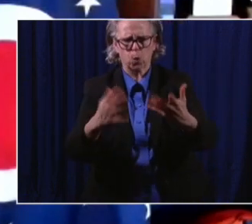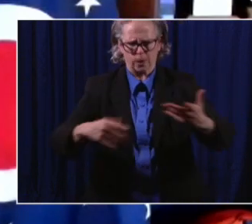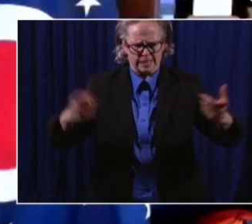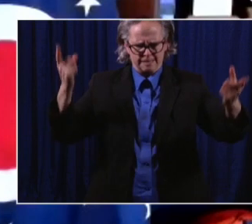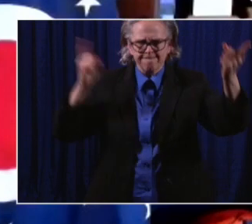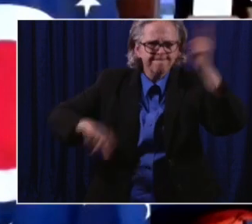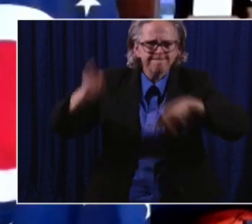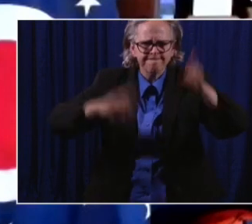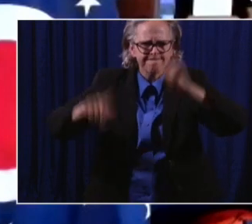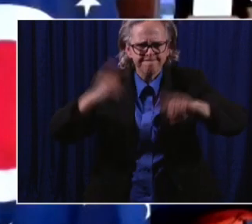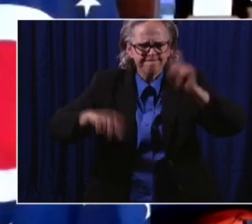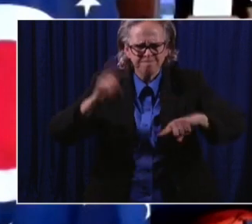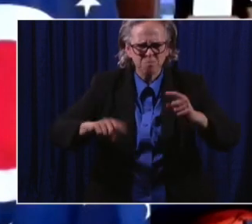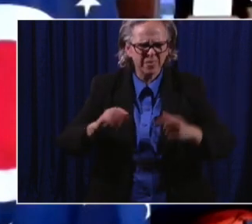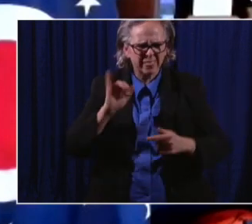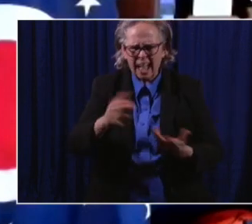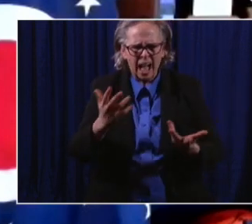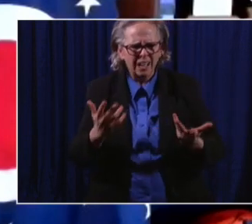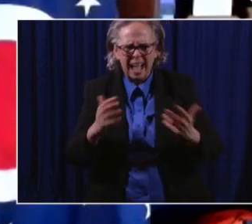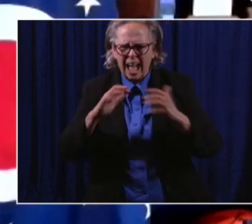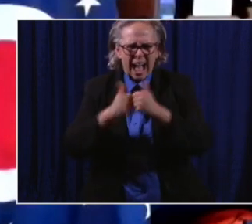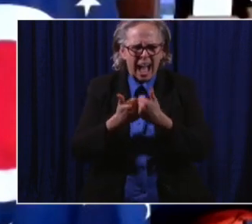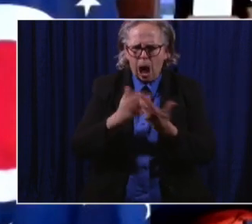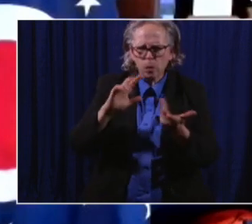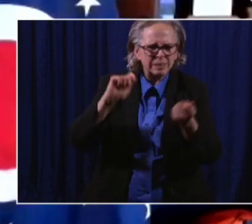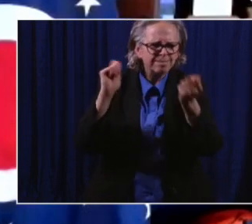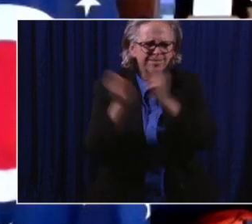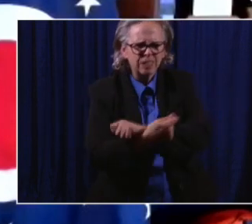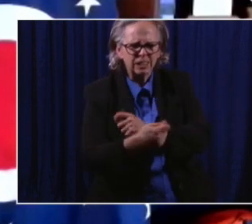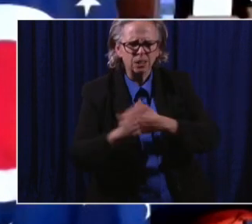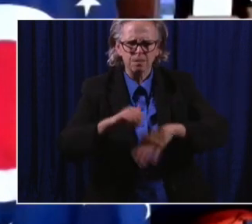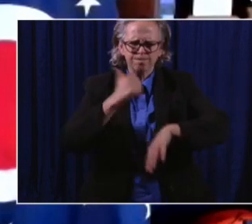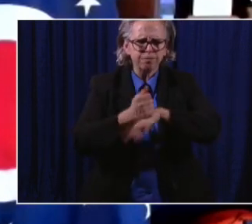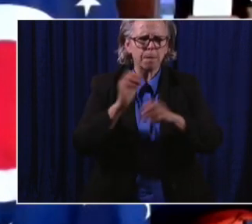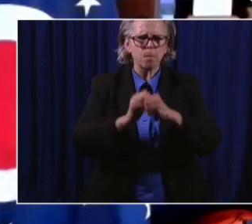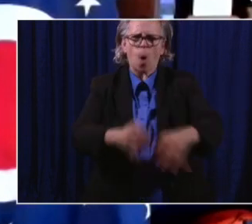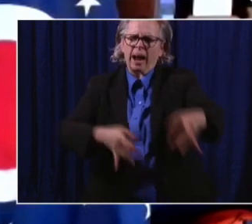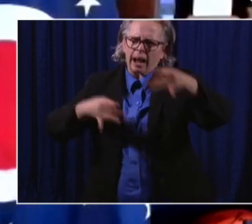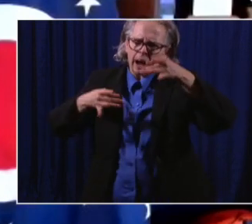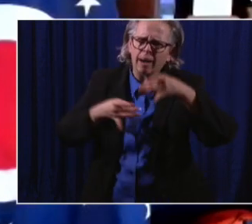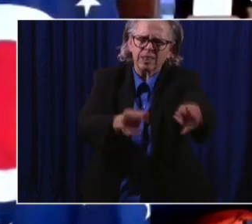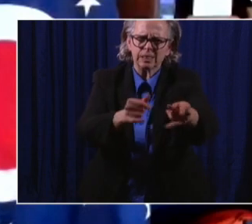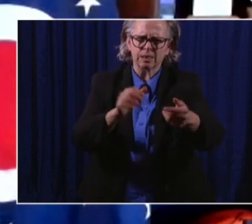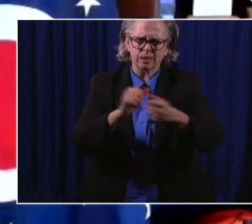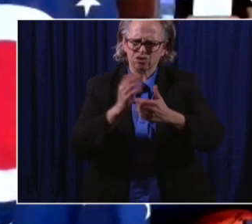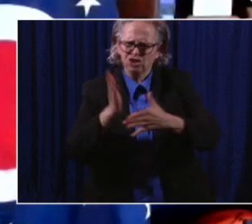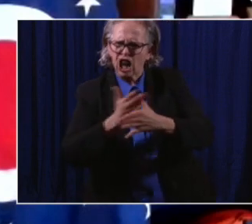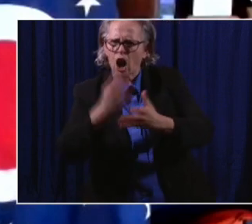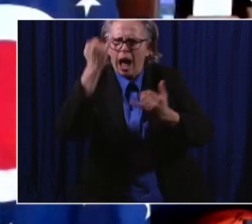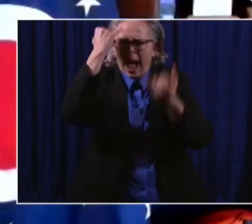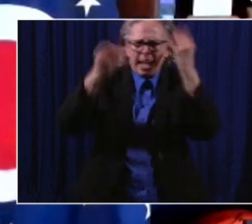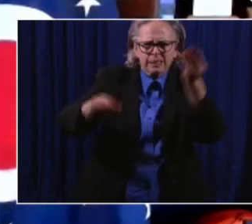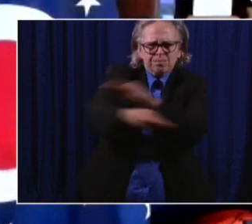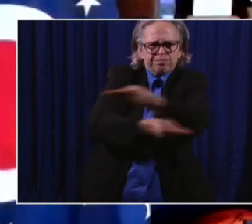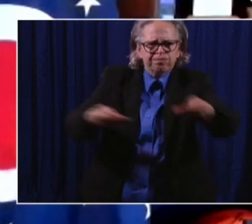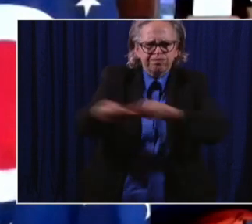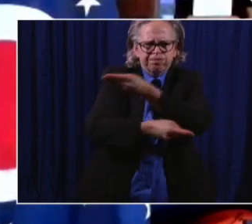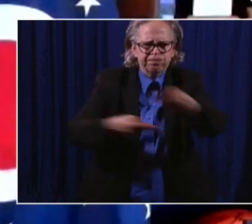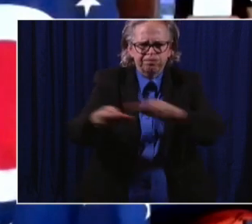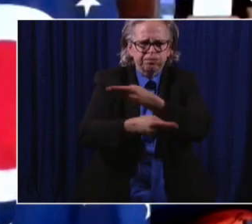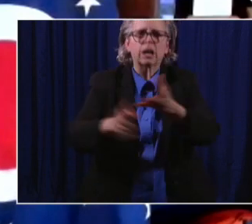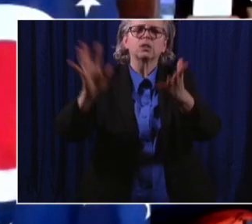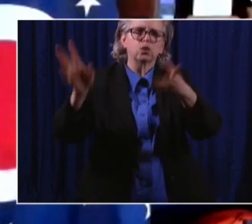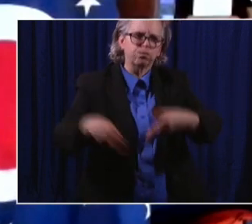we could change it to create less friction, save time and money, and move more intellectual property into the marketplace. And that's when